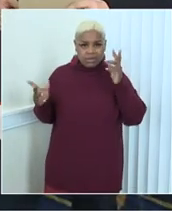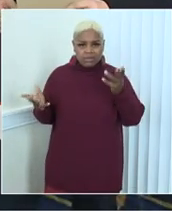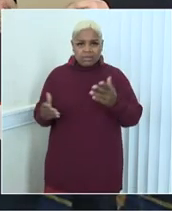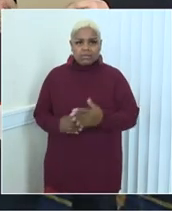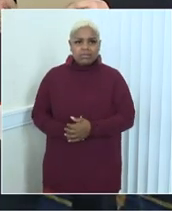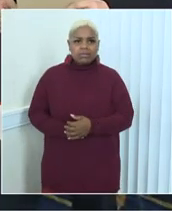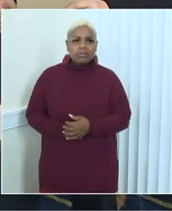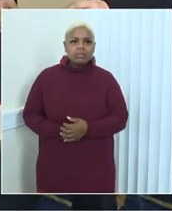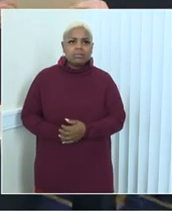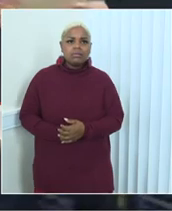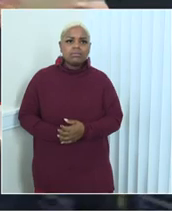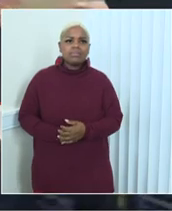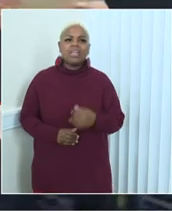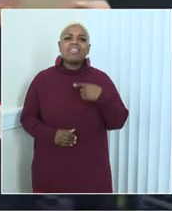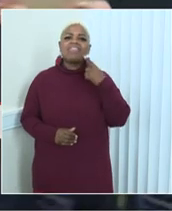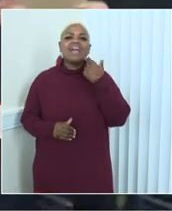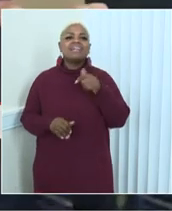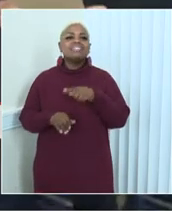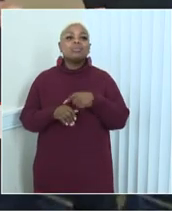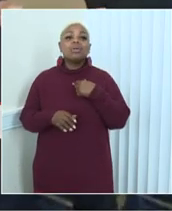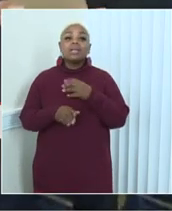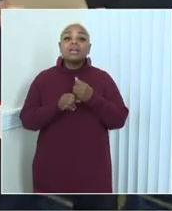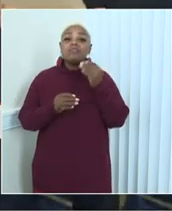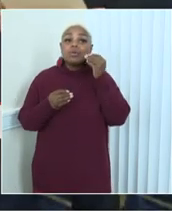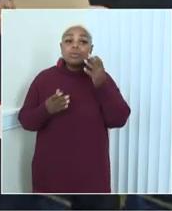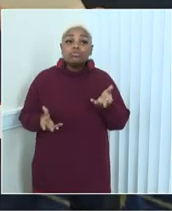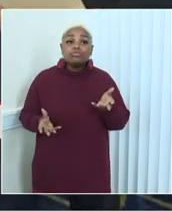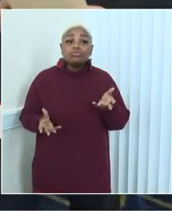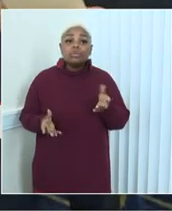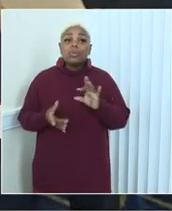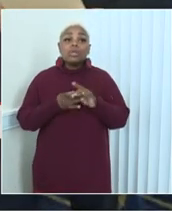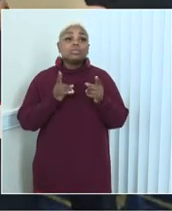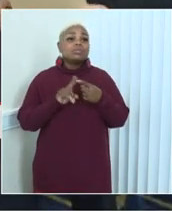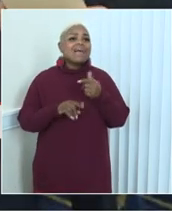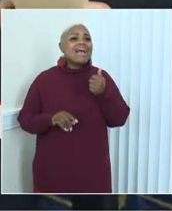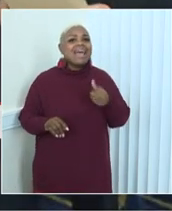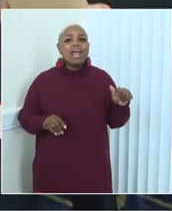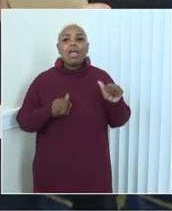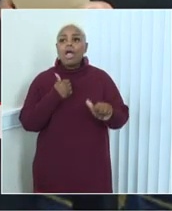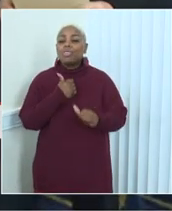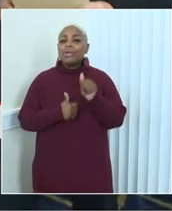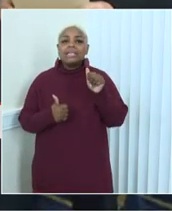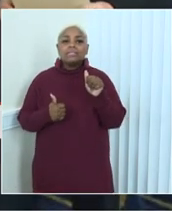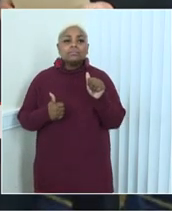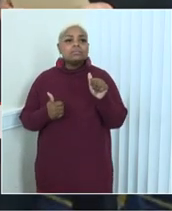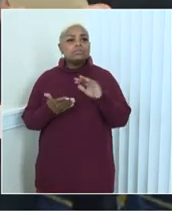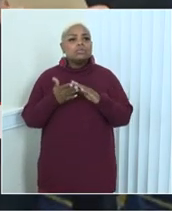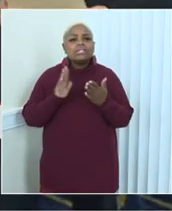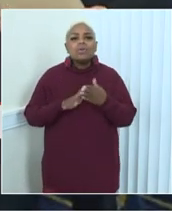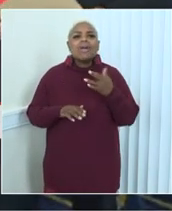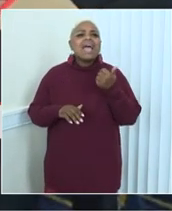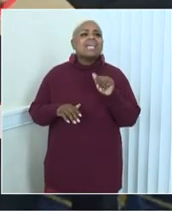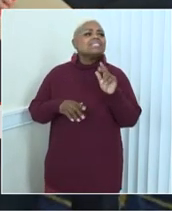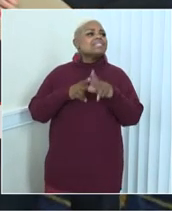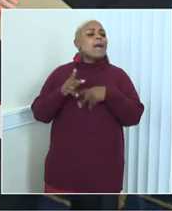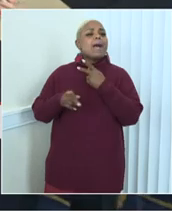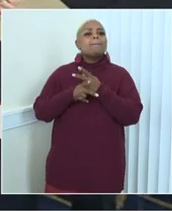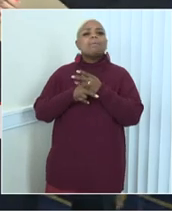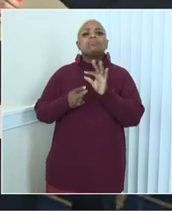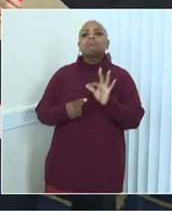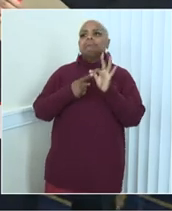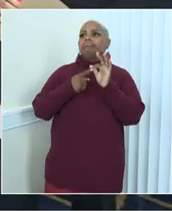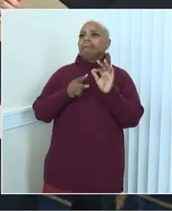any information with respect to any type of threats to the city or any type of special event, we all